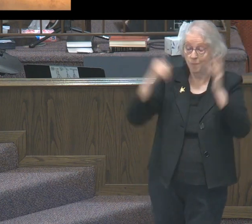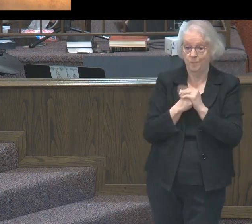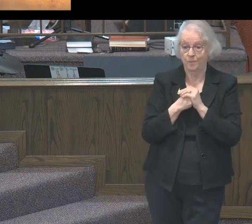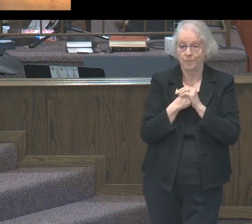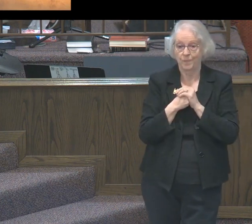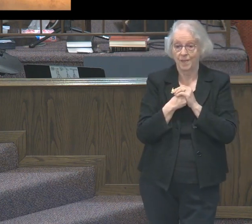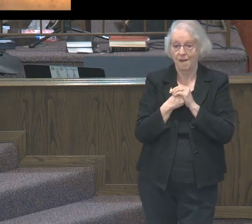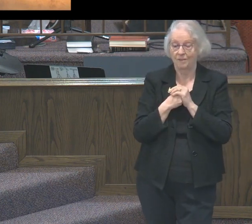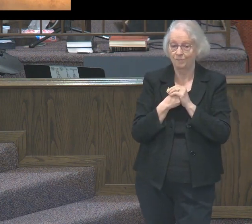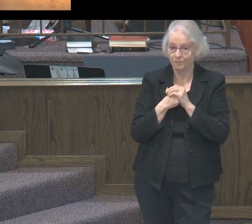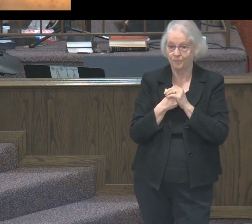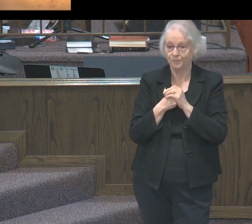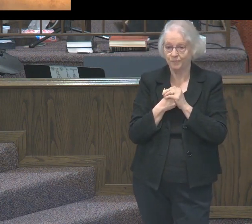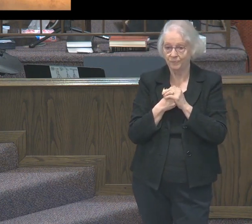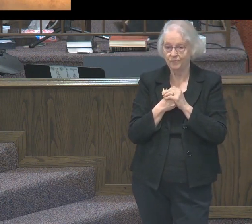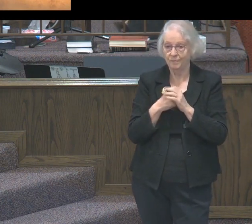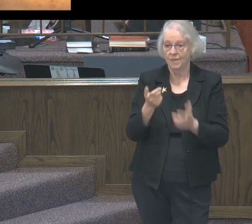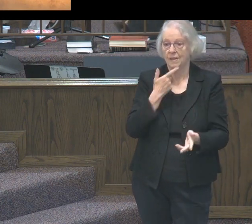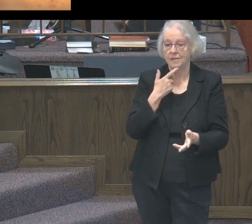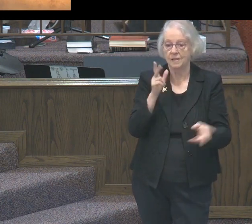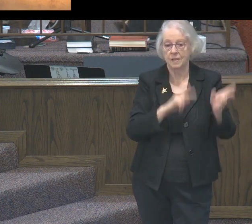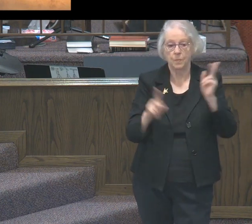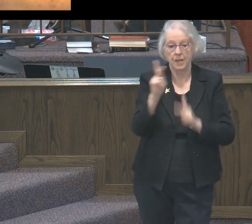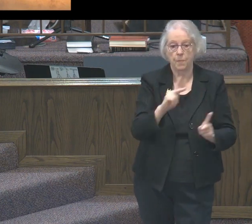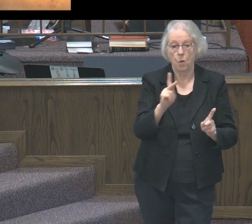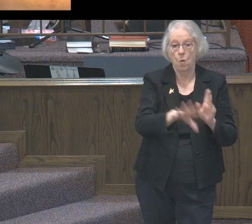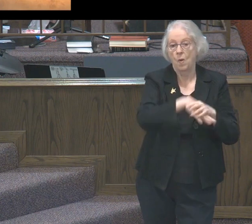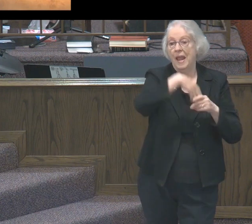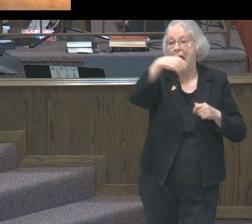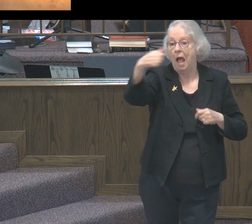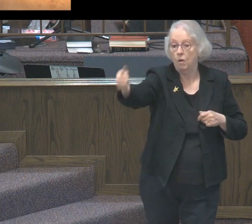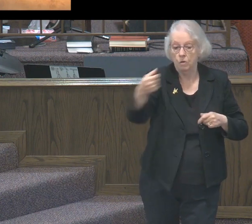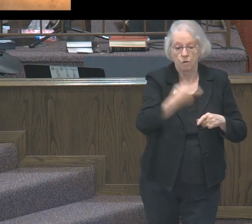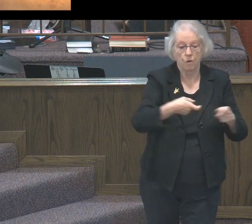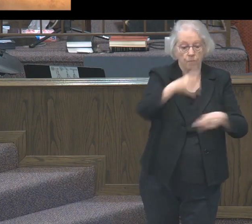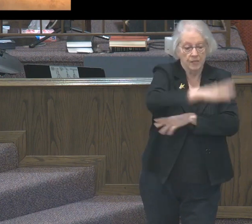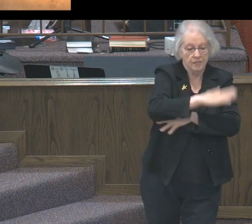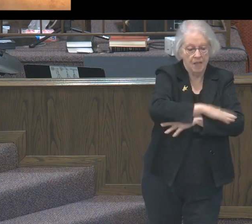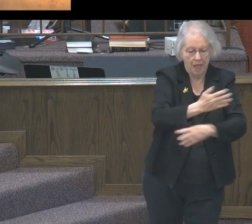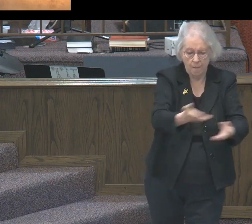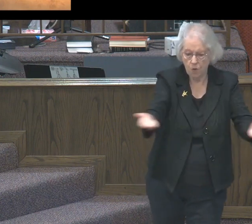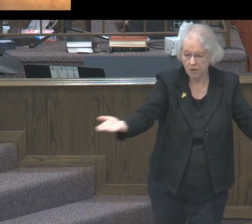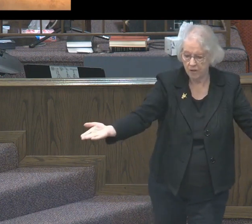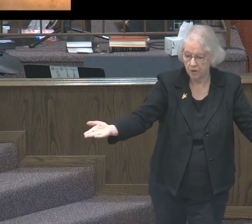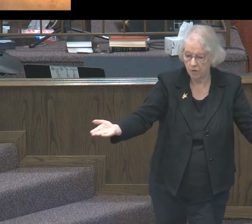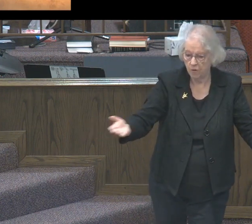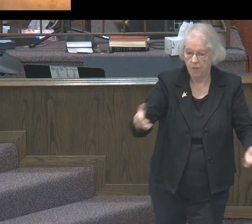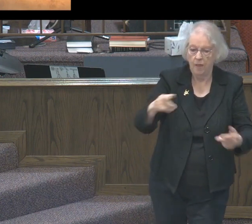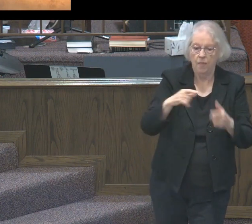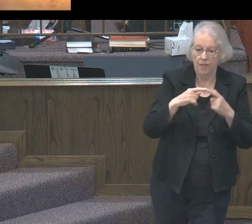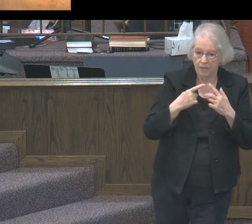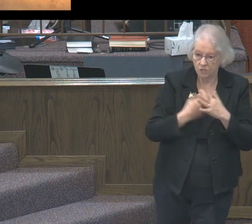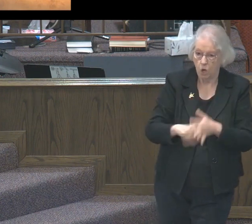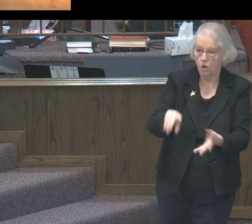They went out to the Mount of Olives. They went out to live the rest of their days after they'd sung a hymn as